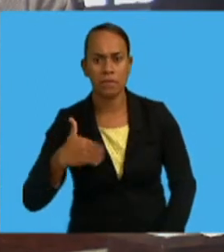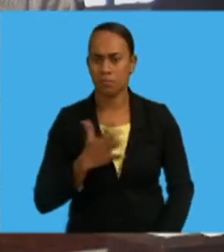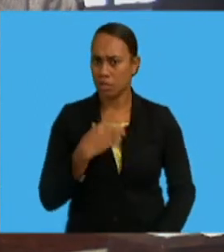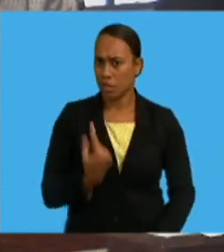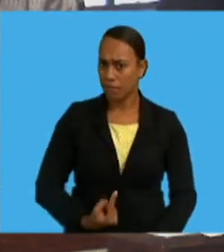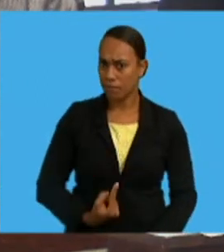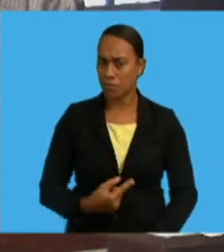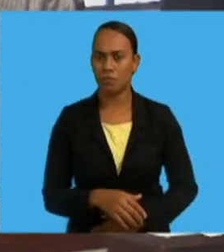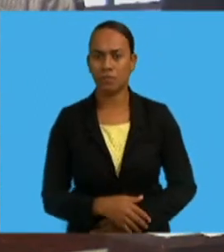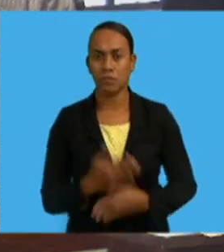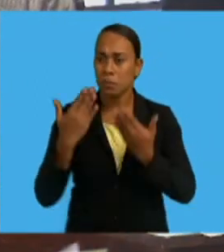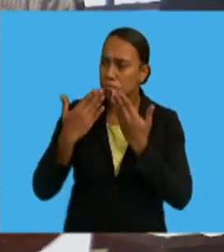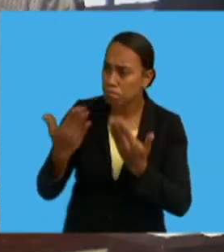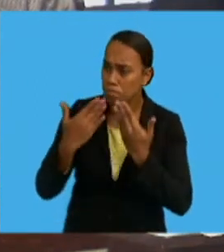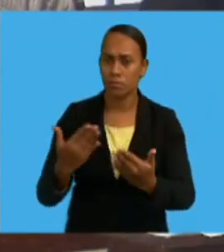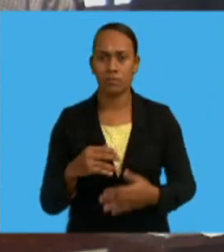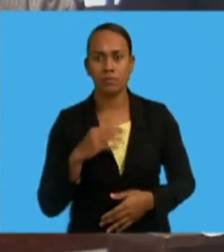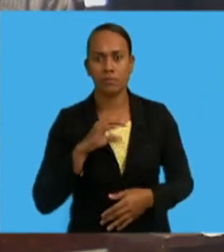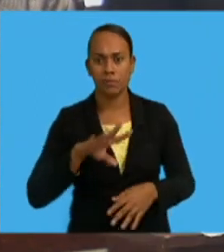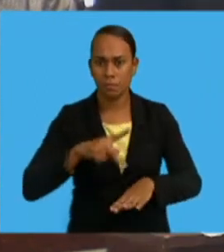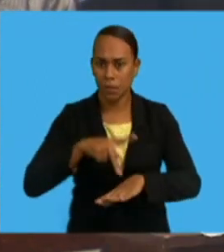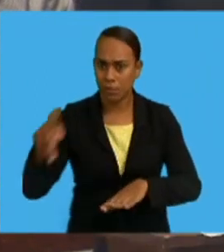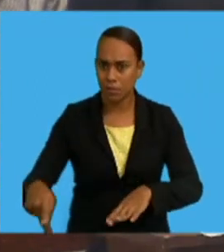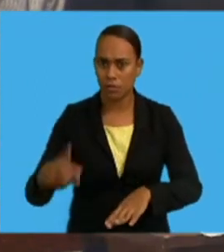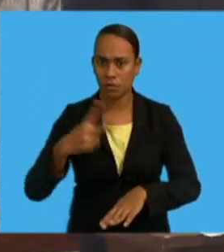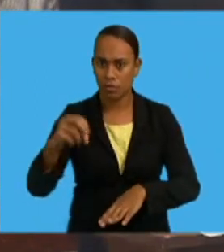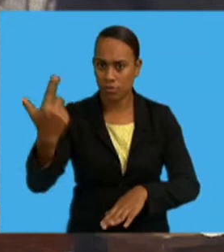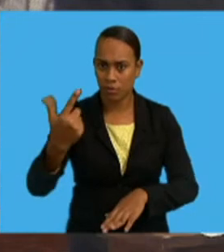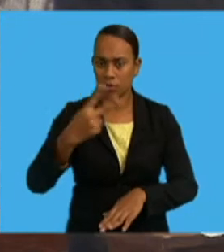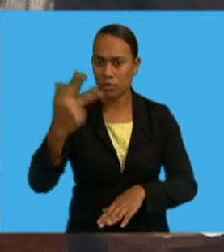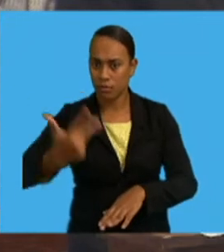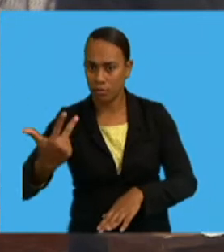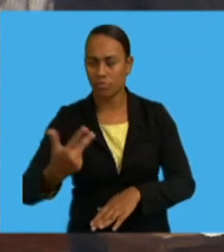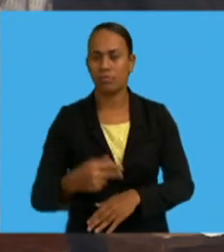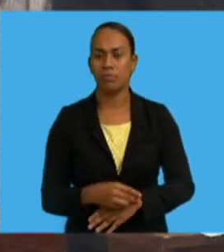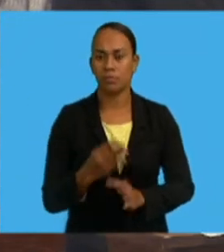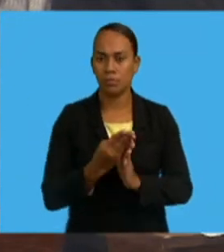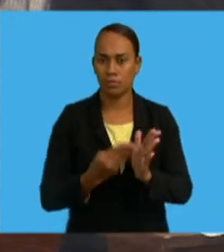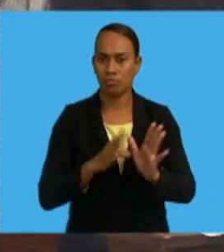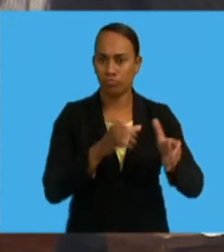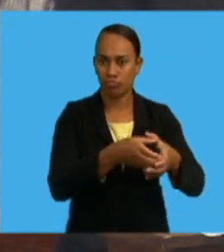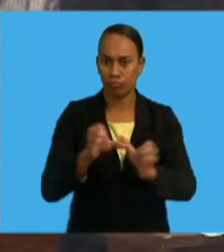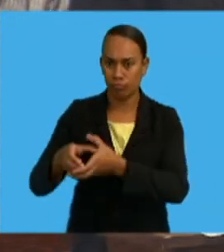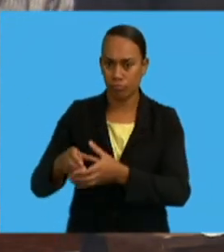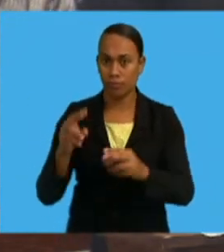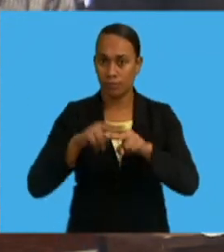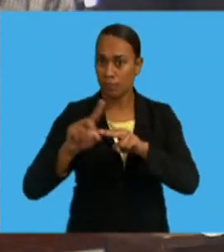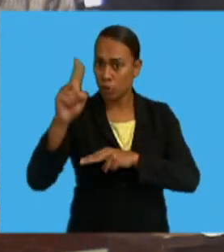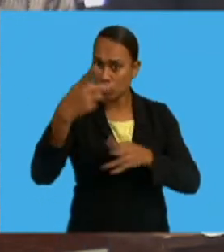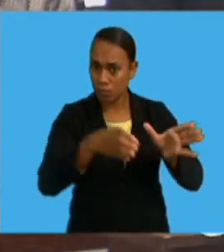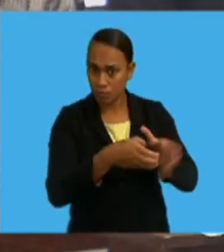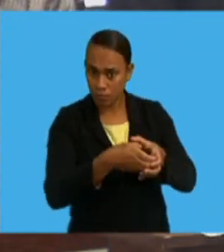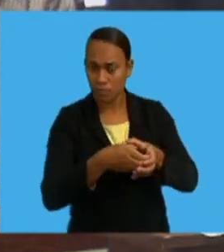House that through the 2017 and 2018 budget, the Fiji First Government has delivered an increase of over 77.2